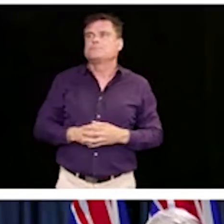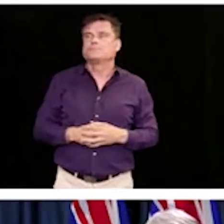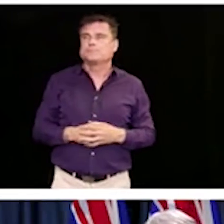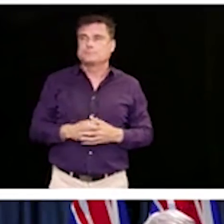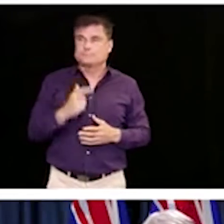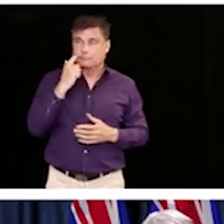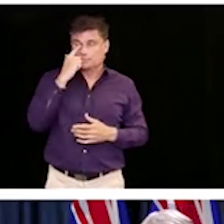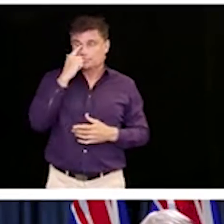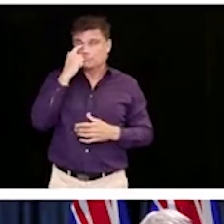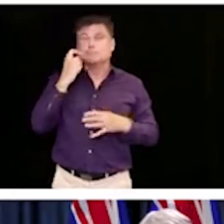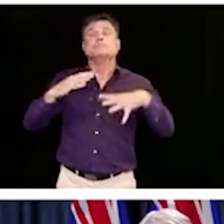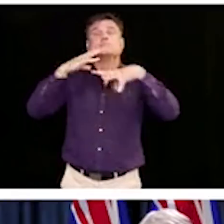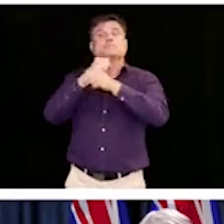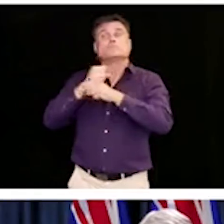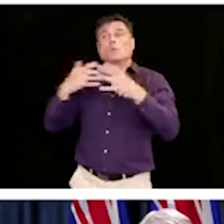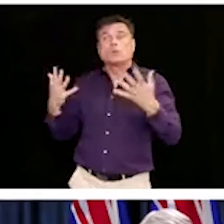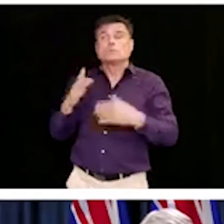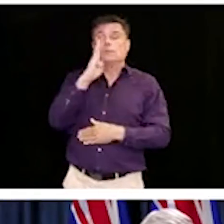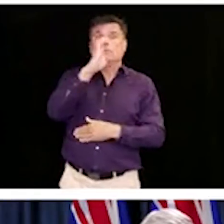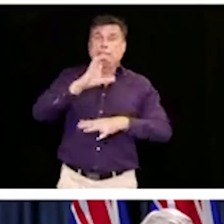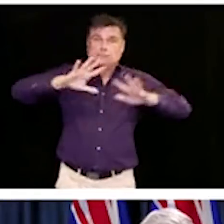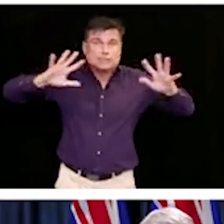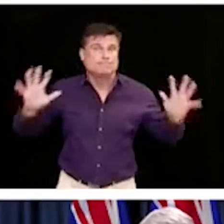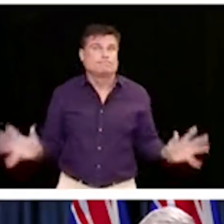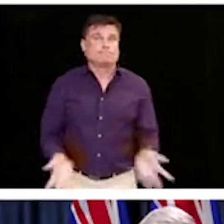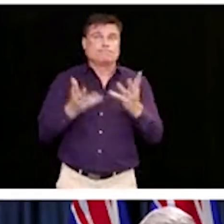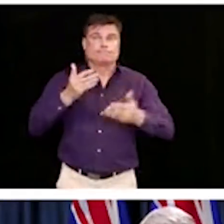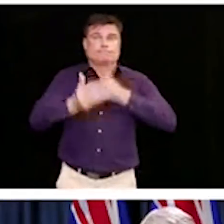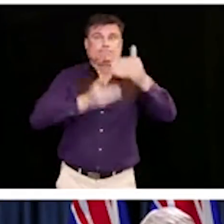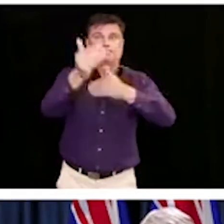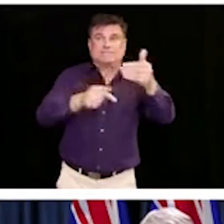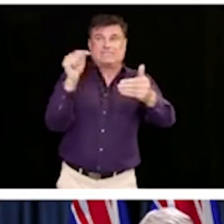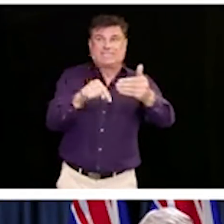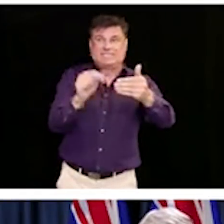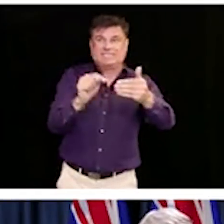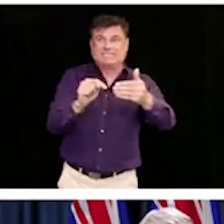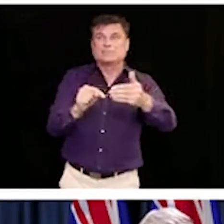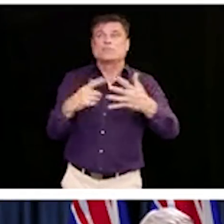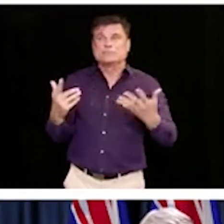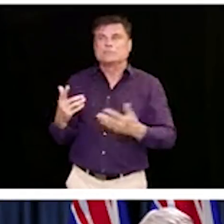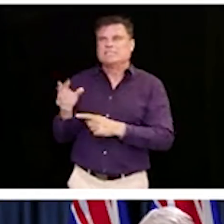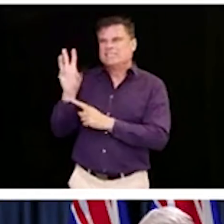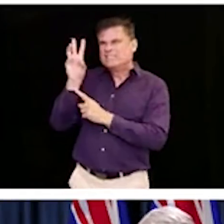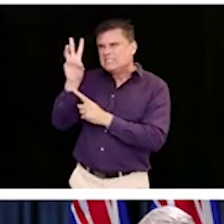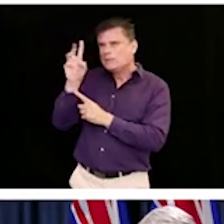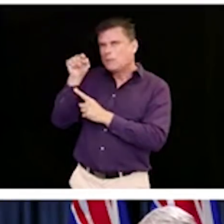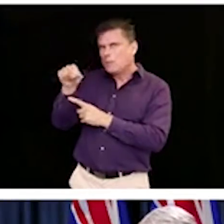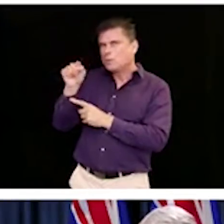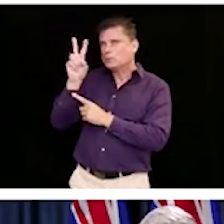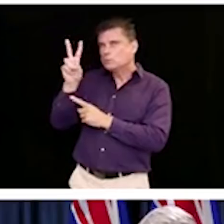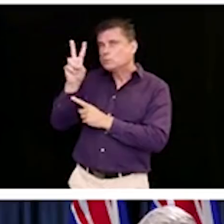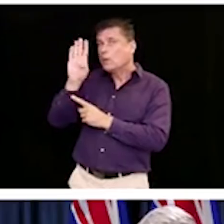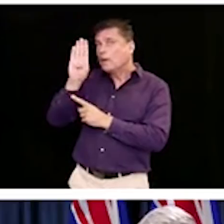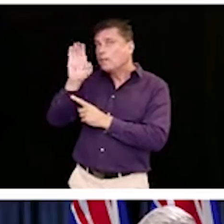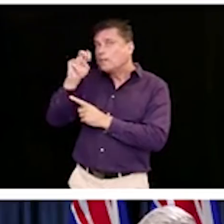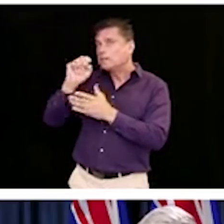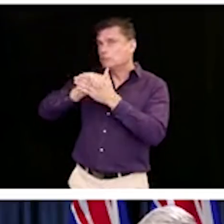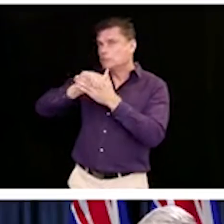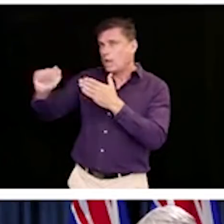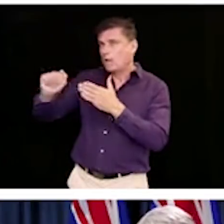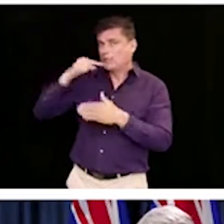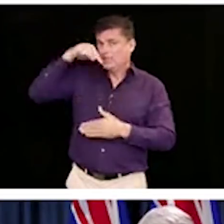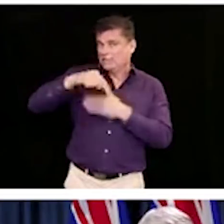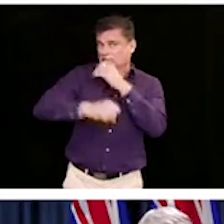So just in summary, the BC Action Plan and the additional current measures total $6.2 billion for this fiscal